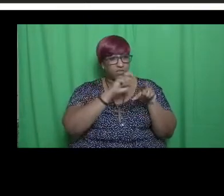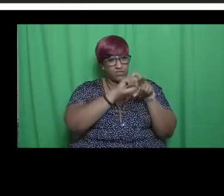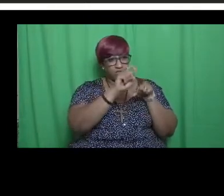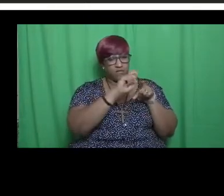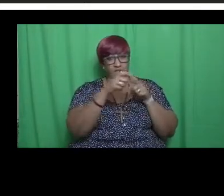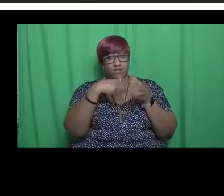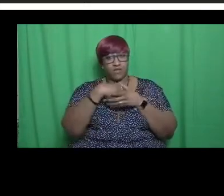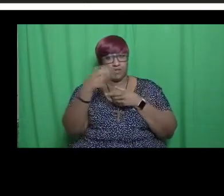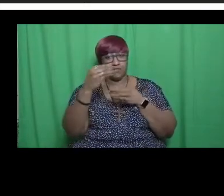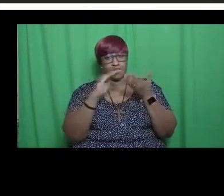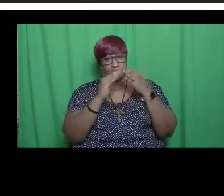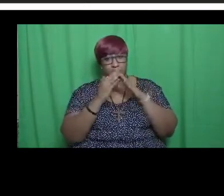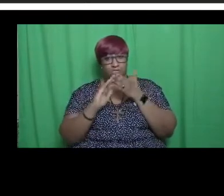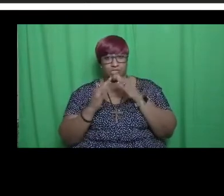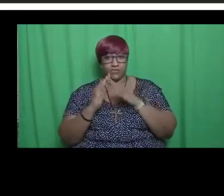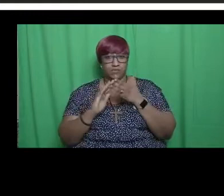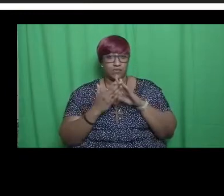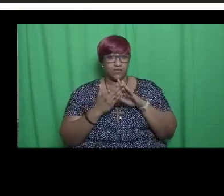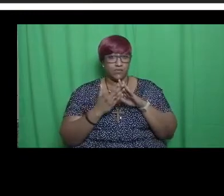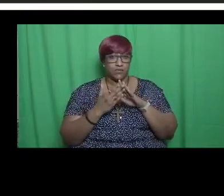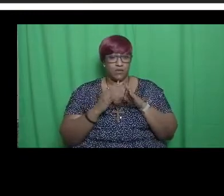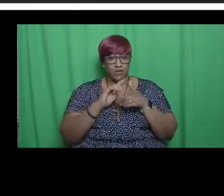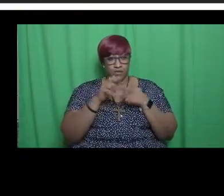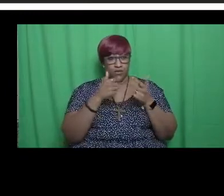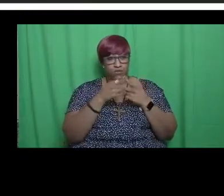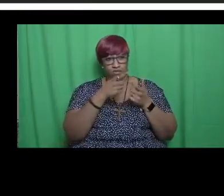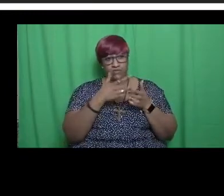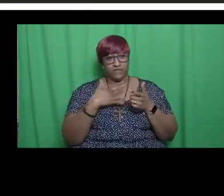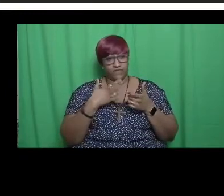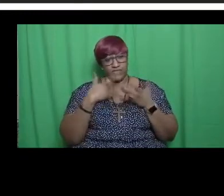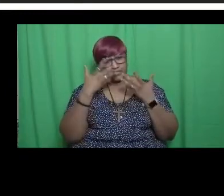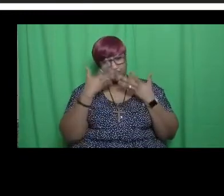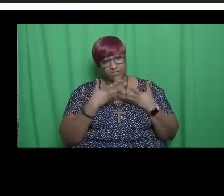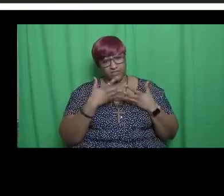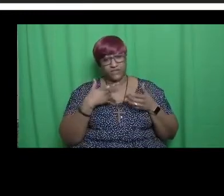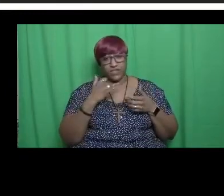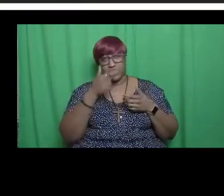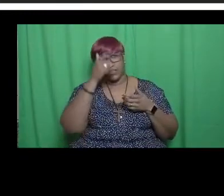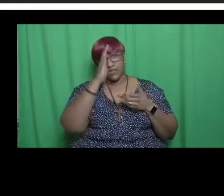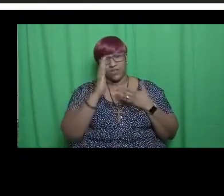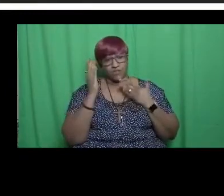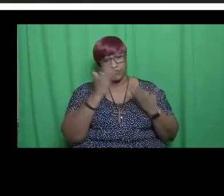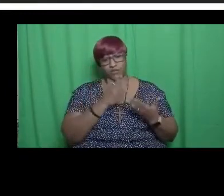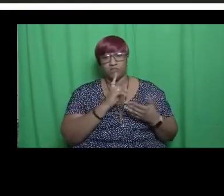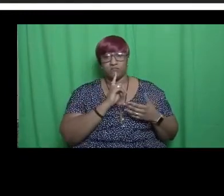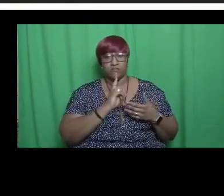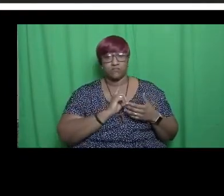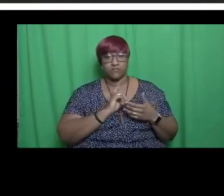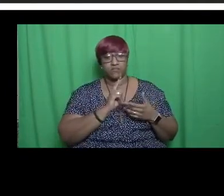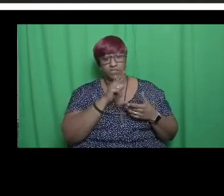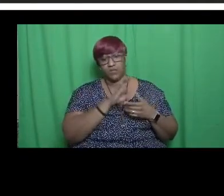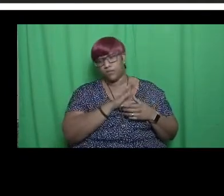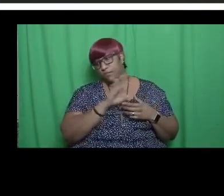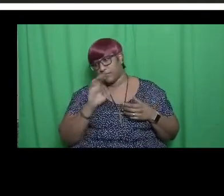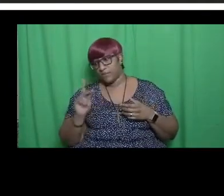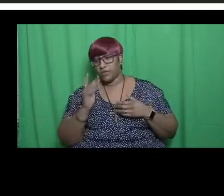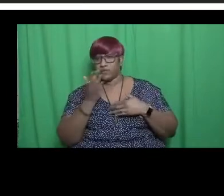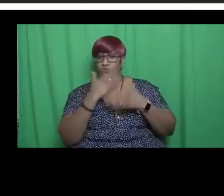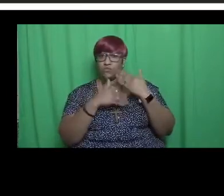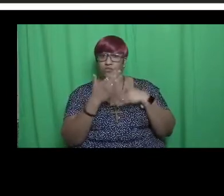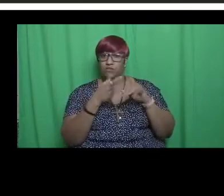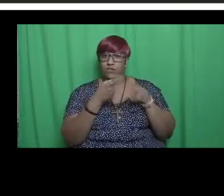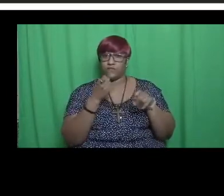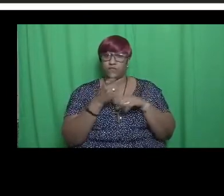cities. But when they were discouraged and they felt like God had let them down, they went back to where they came from. And